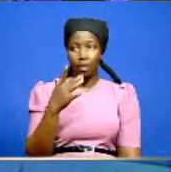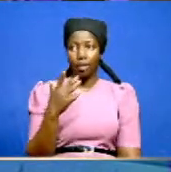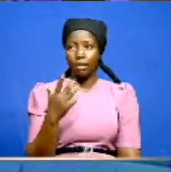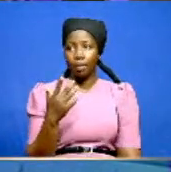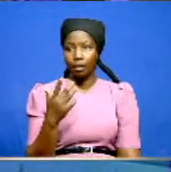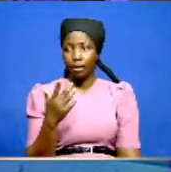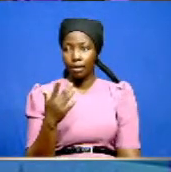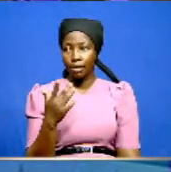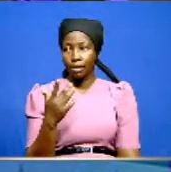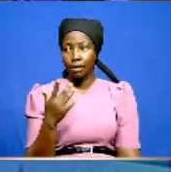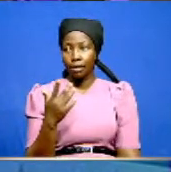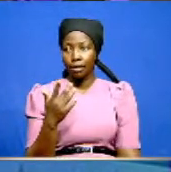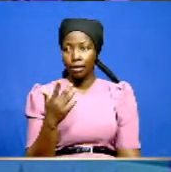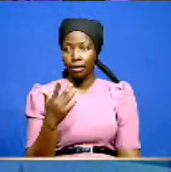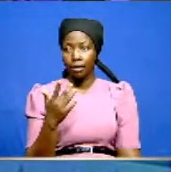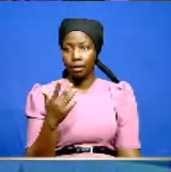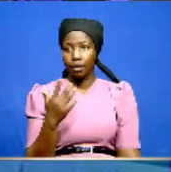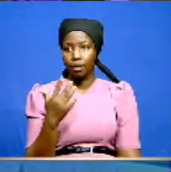Biyamono,